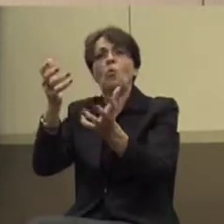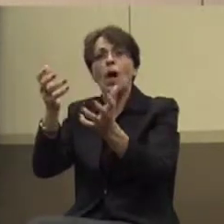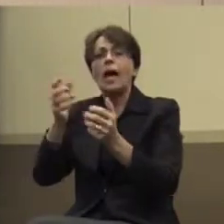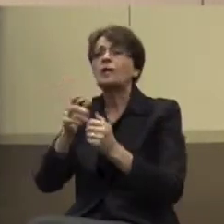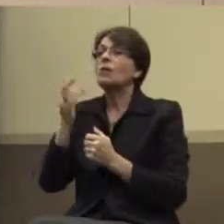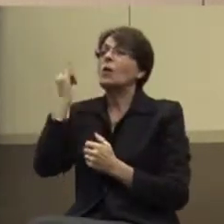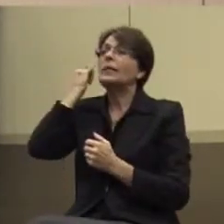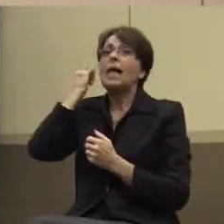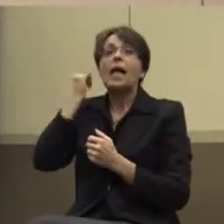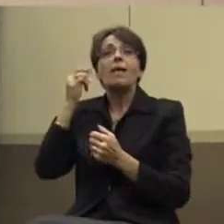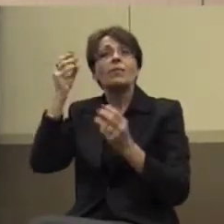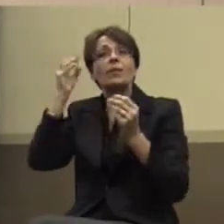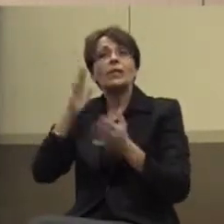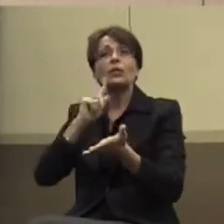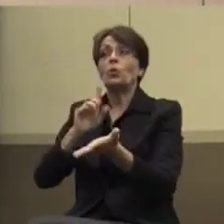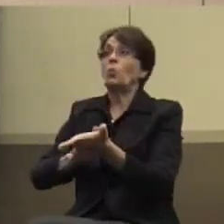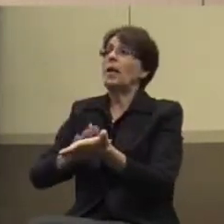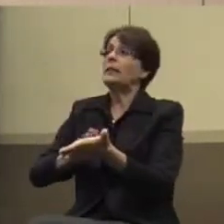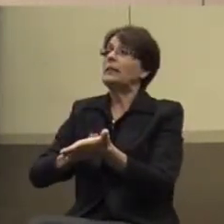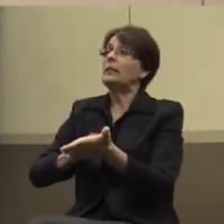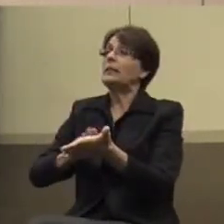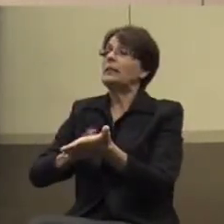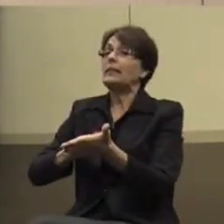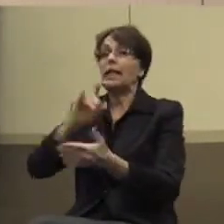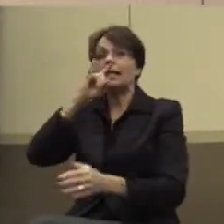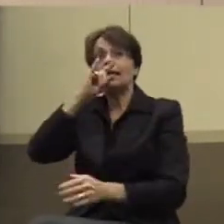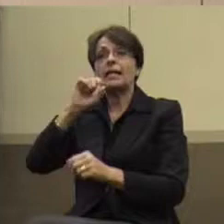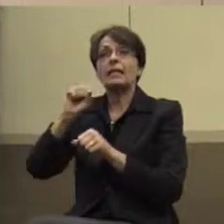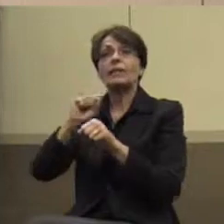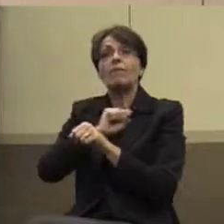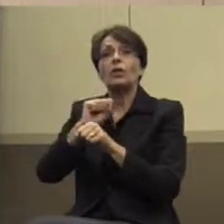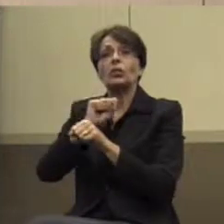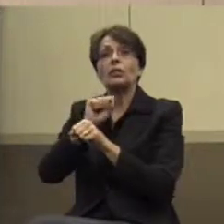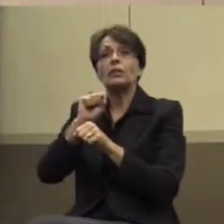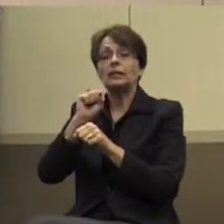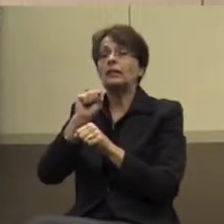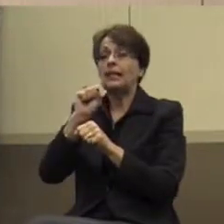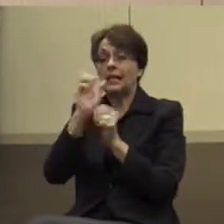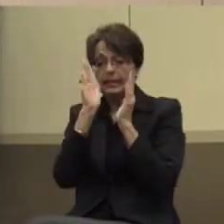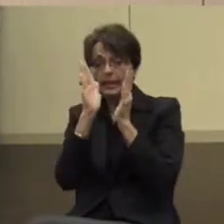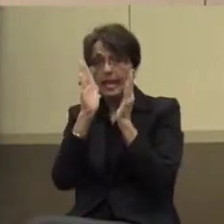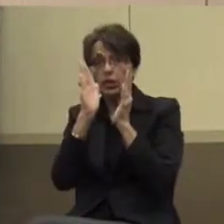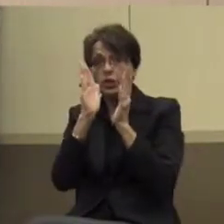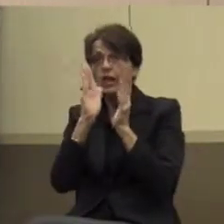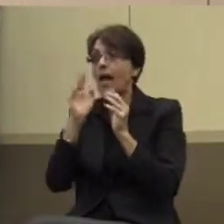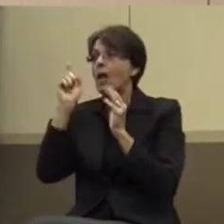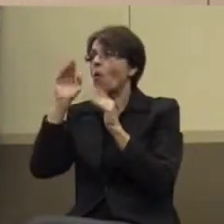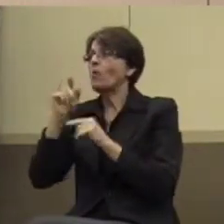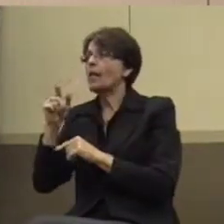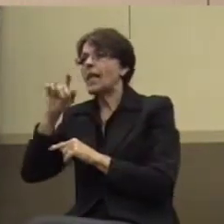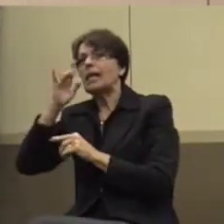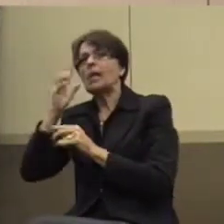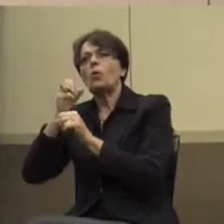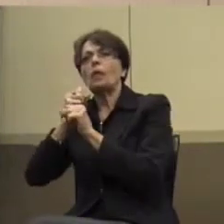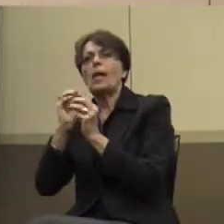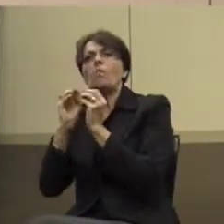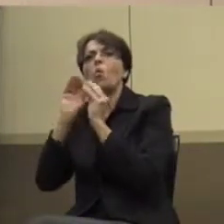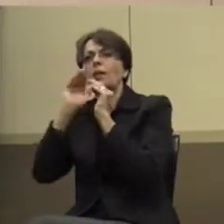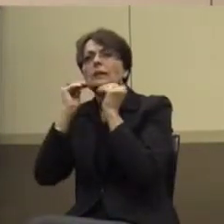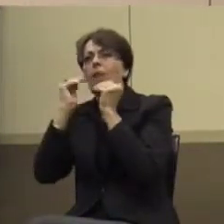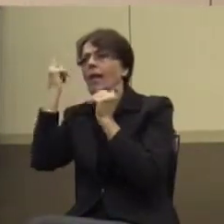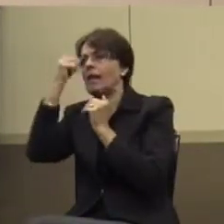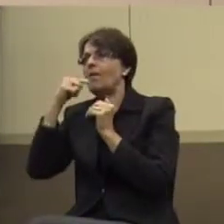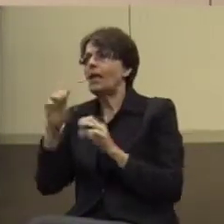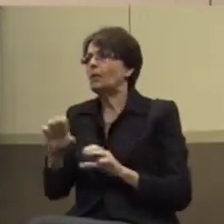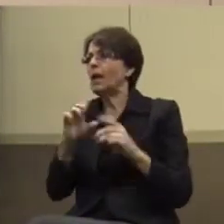teacher praises, right? And the kid's function is attention, right? And then the kid's hopefully going to get more of those, more smiley face behavior